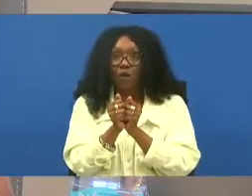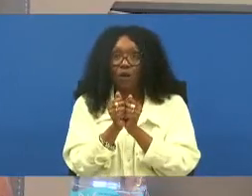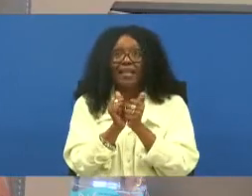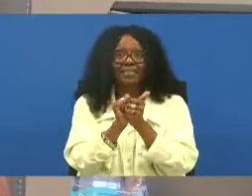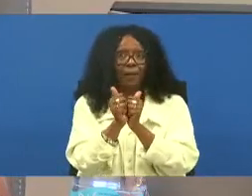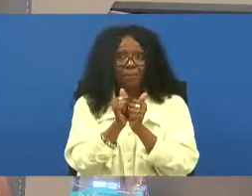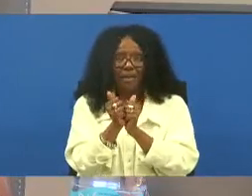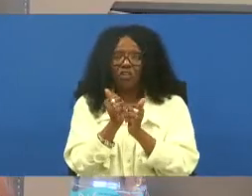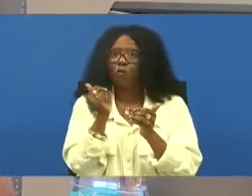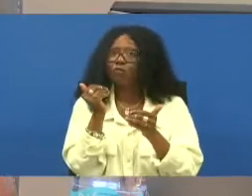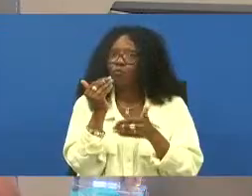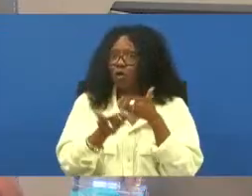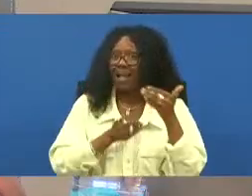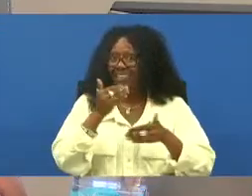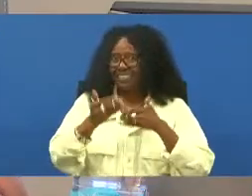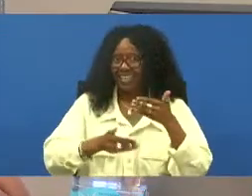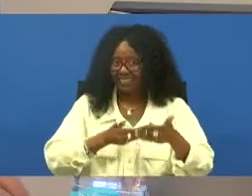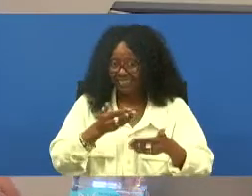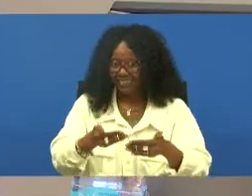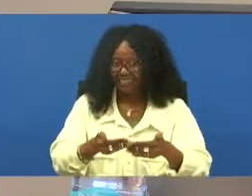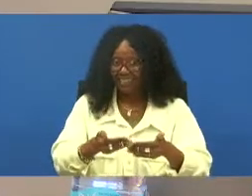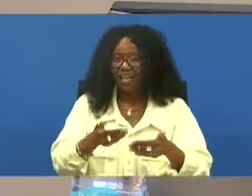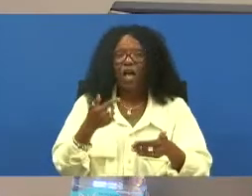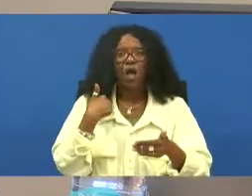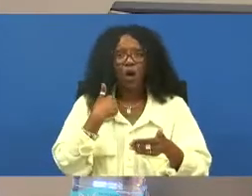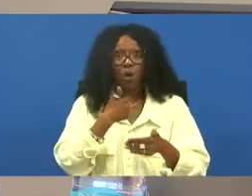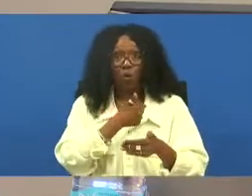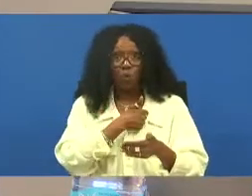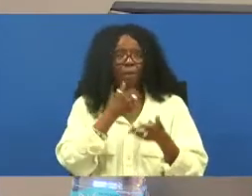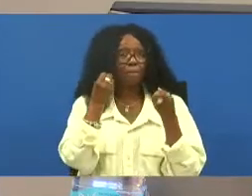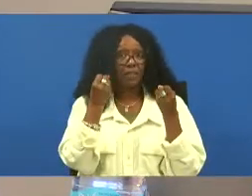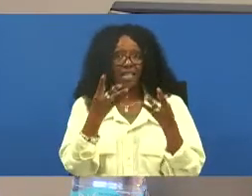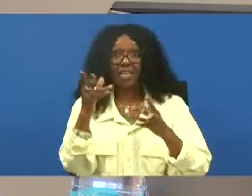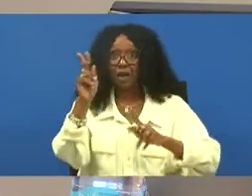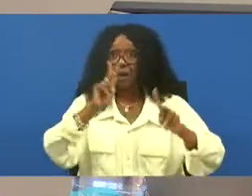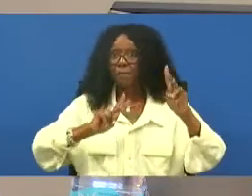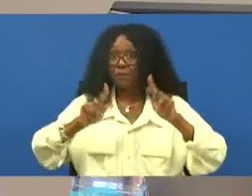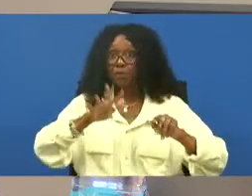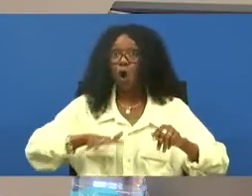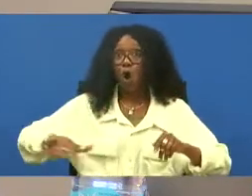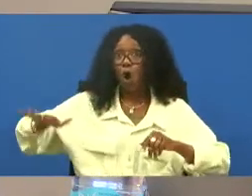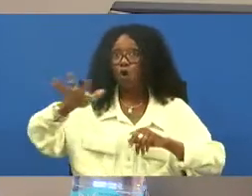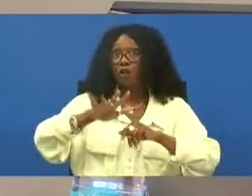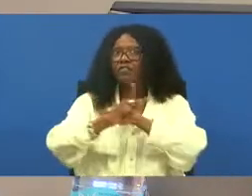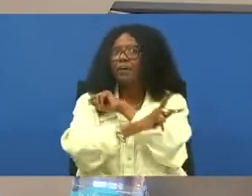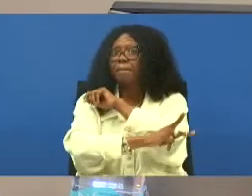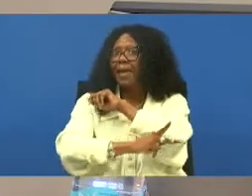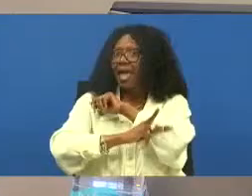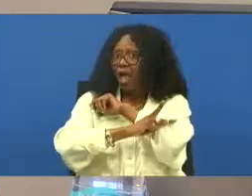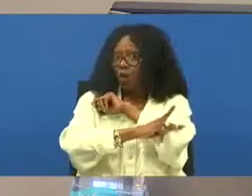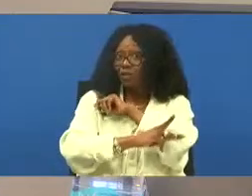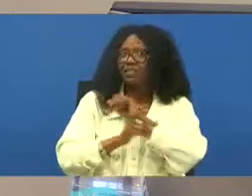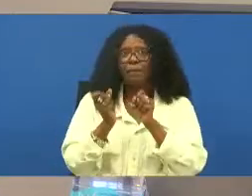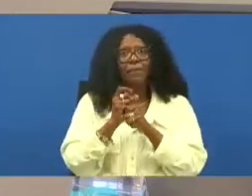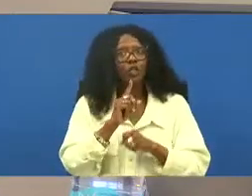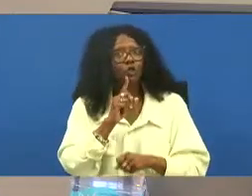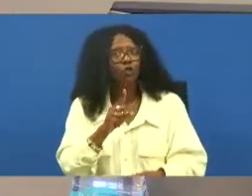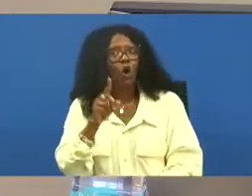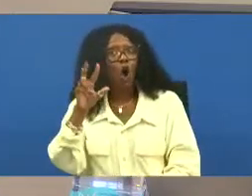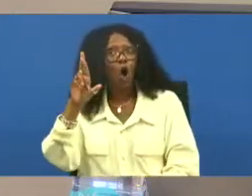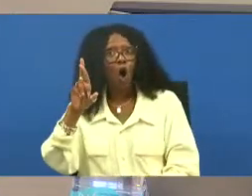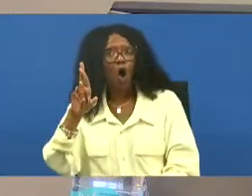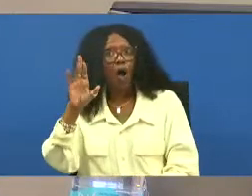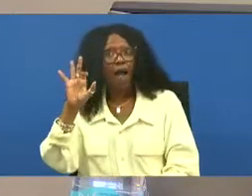received significant input from numerous individuals in the city parish to make sure that the